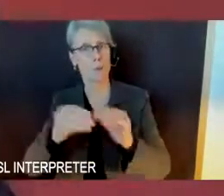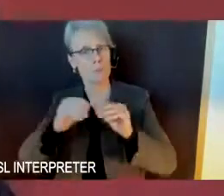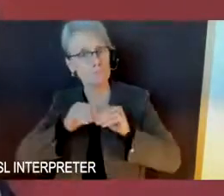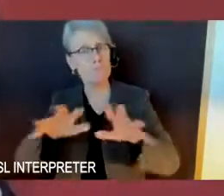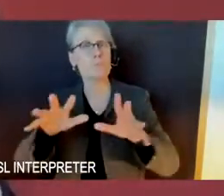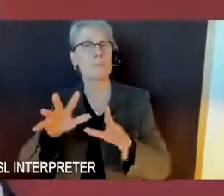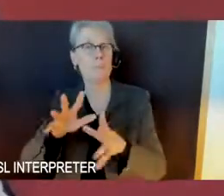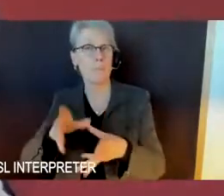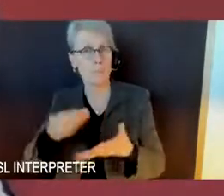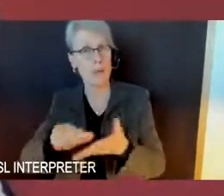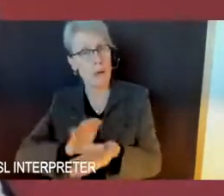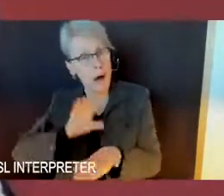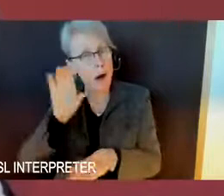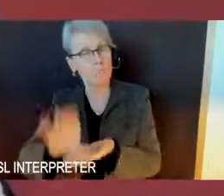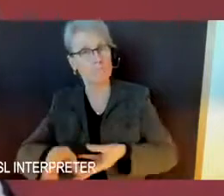into marketing the story.